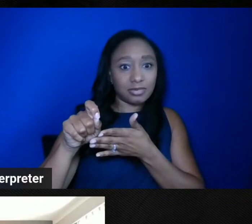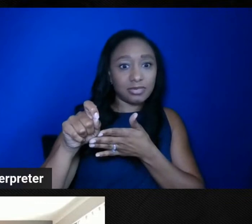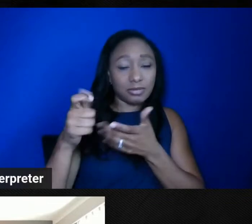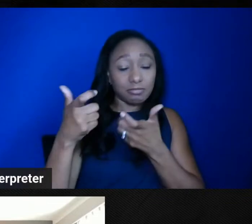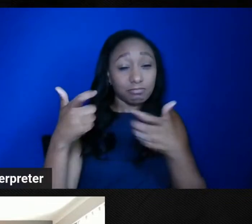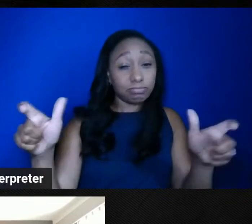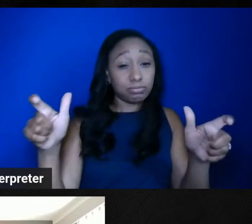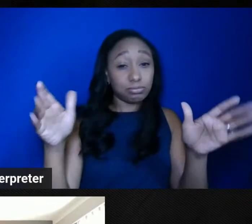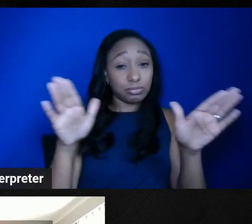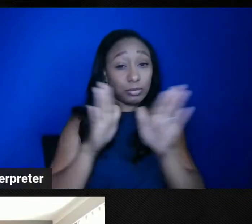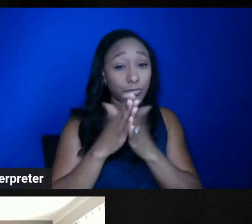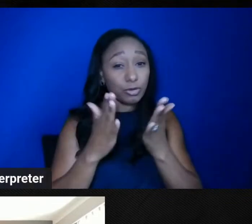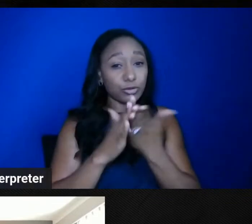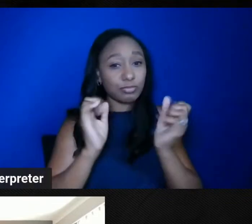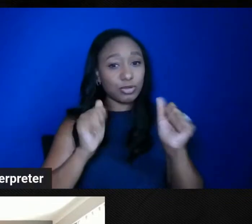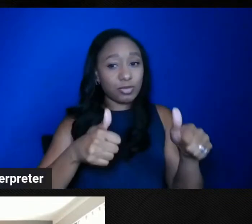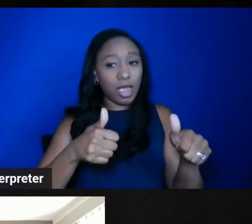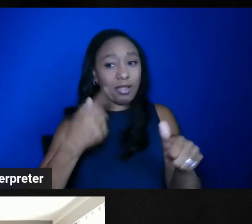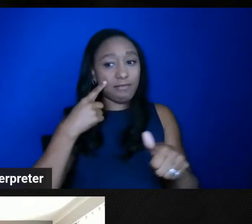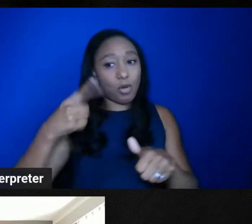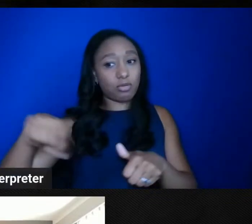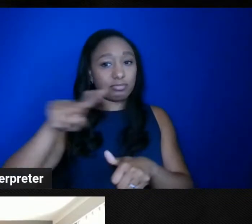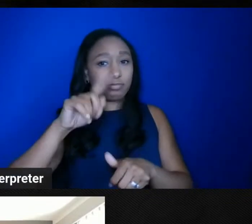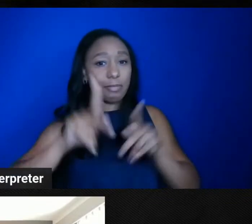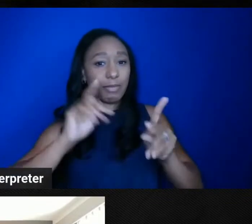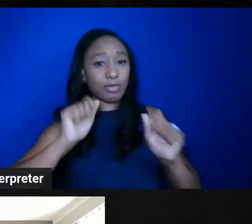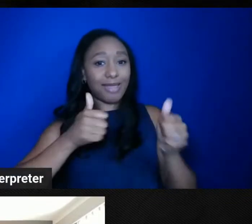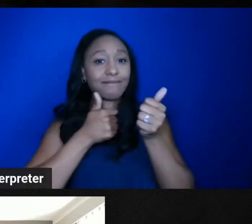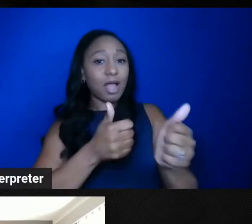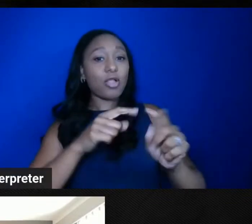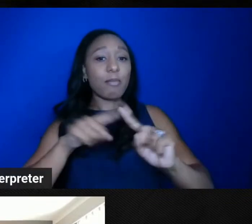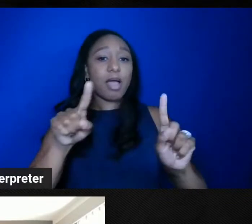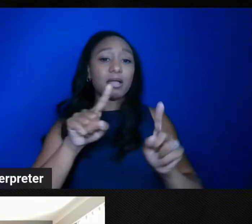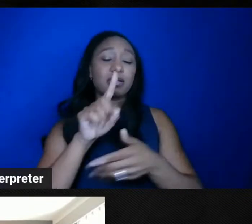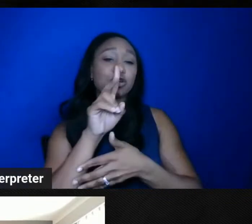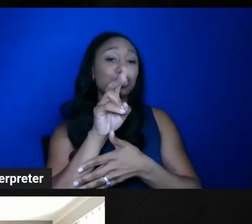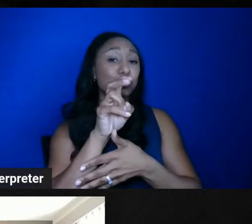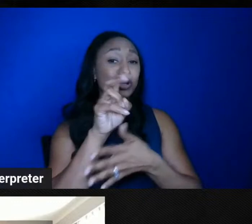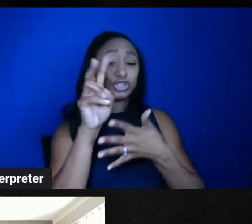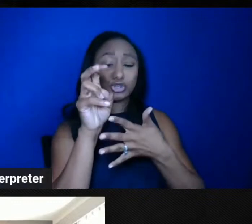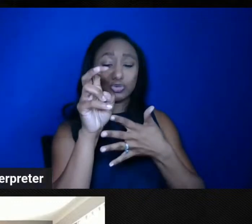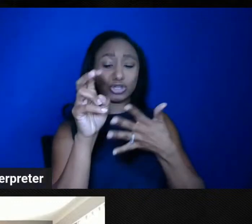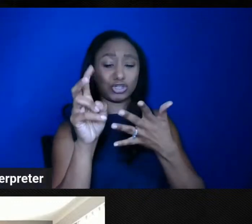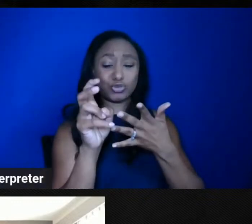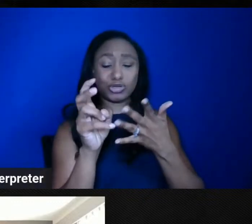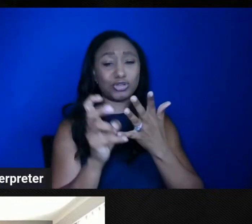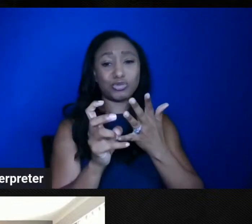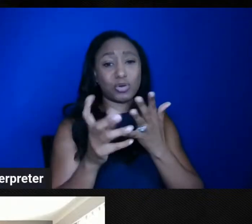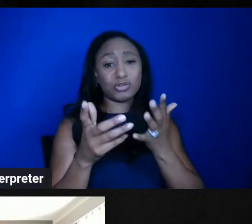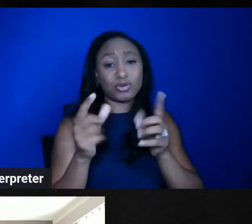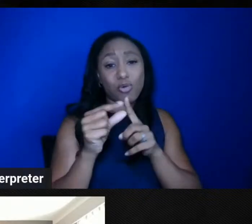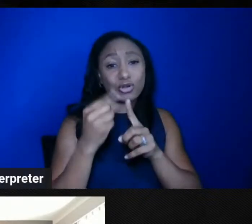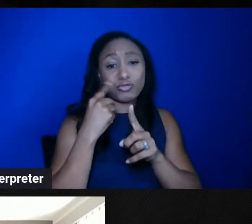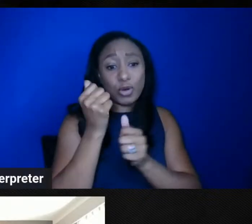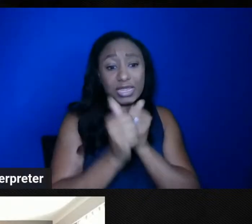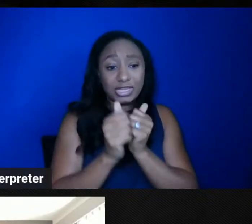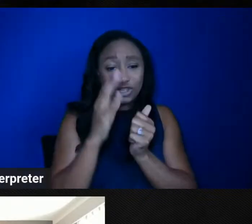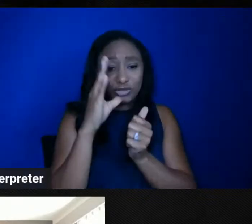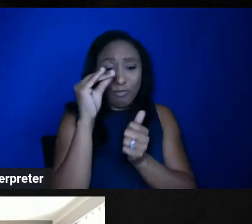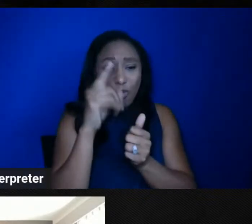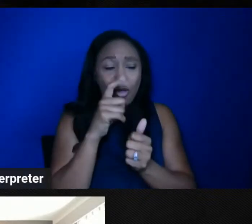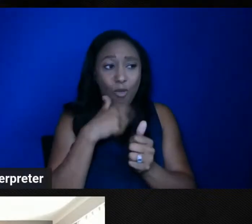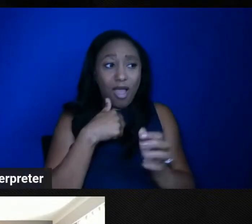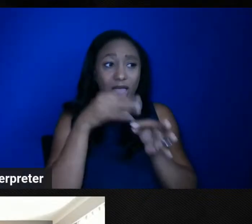readers to be able to follow along. And 200 words was not enough to base that on. So I went looking for